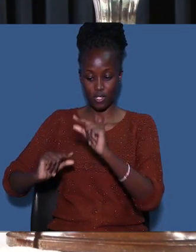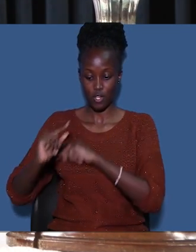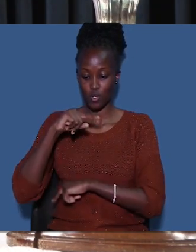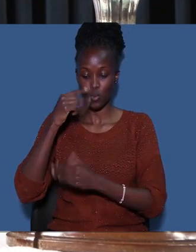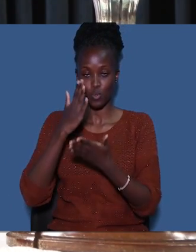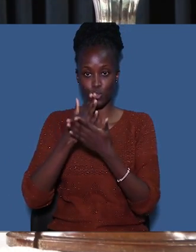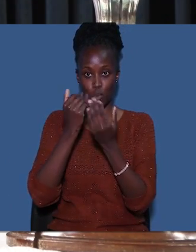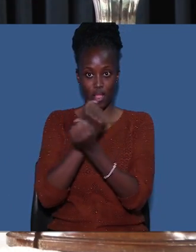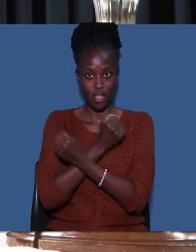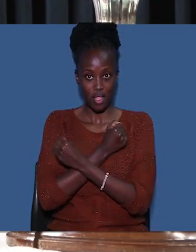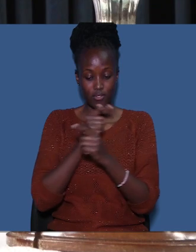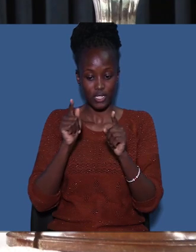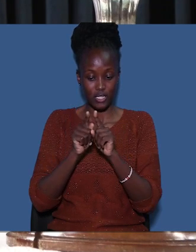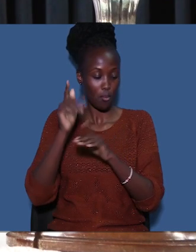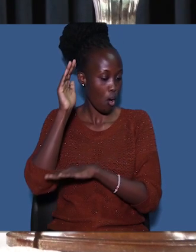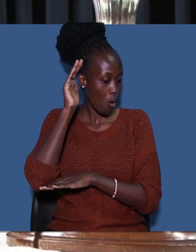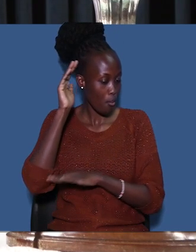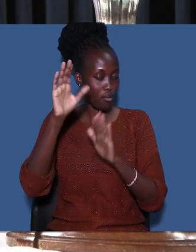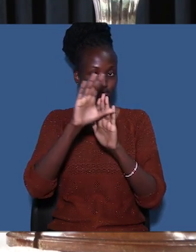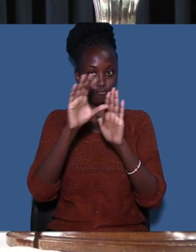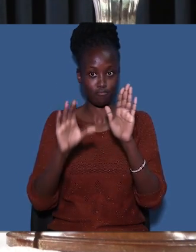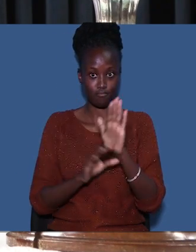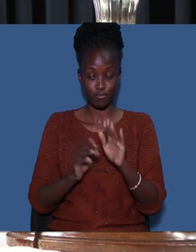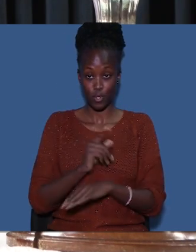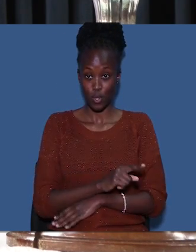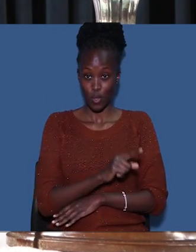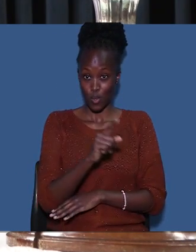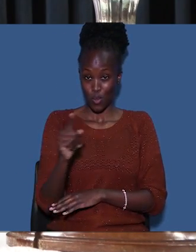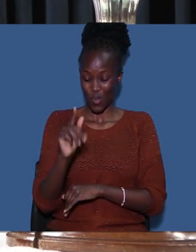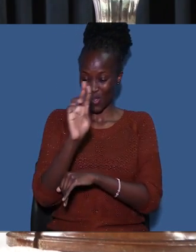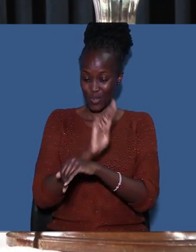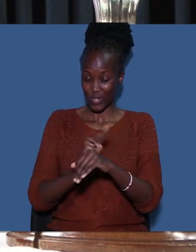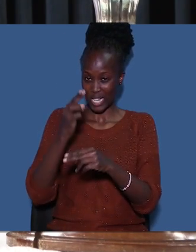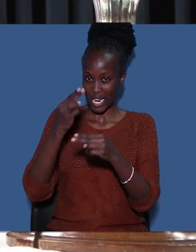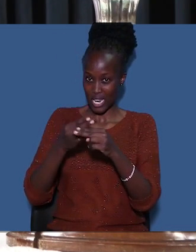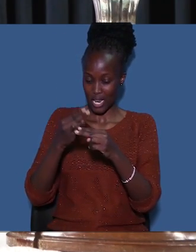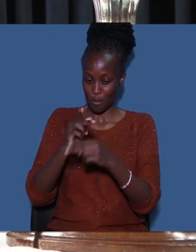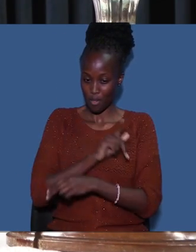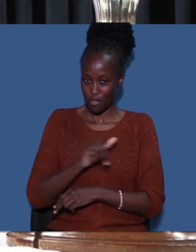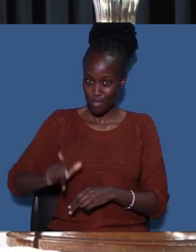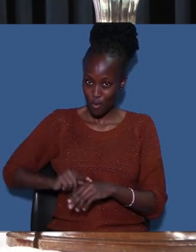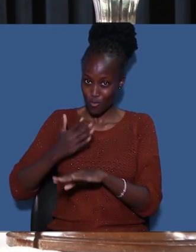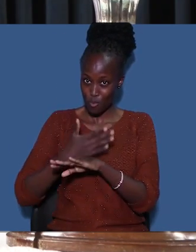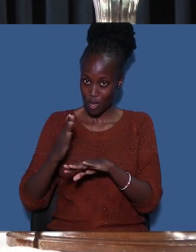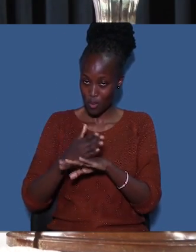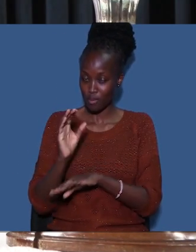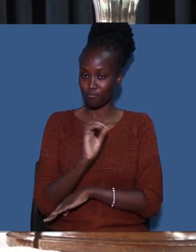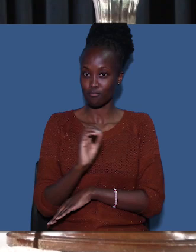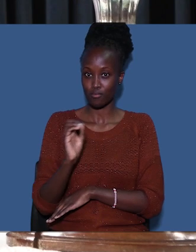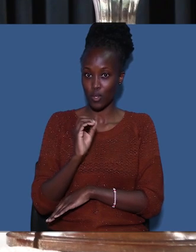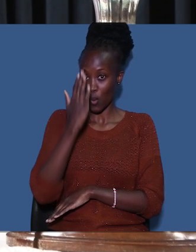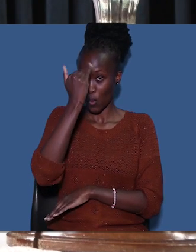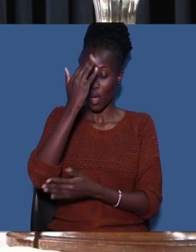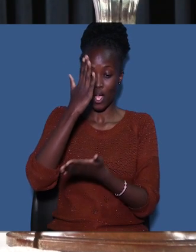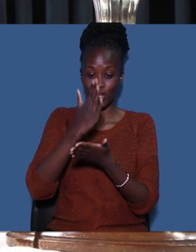love me and keep my commandments. You shall not misuse the name of the Lord your God, for the Lord will not hold anyone